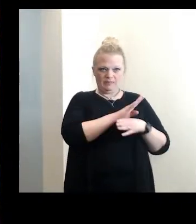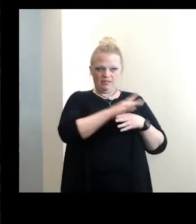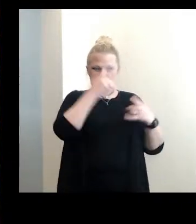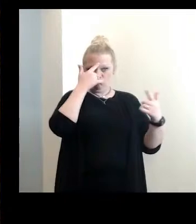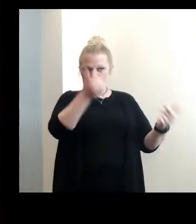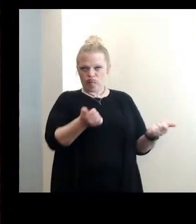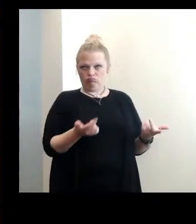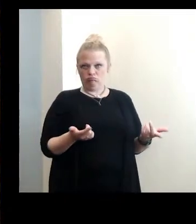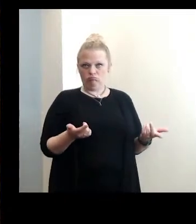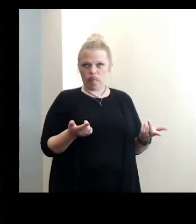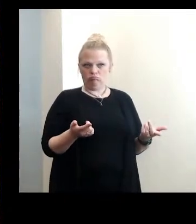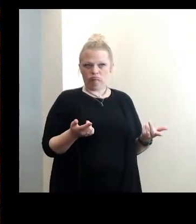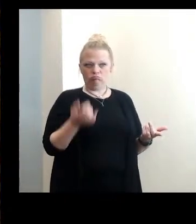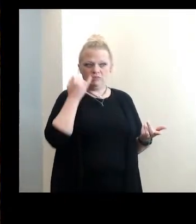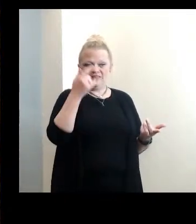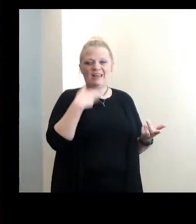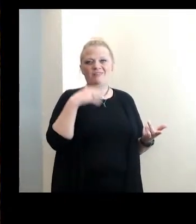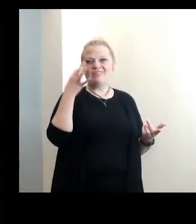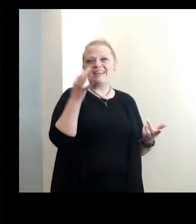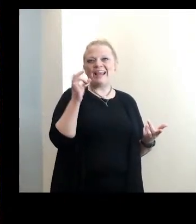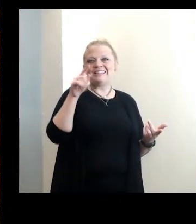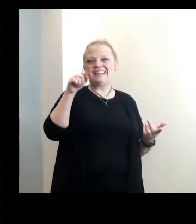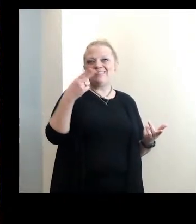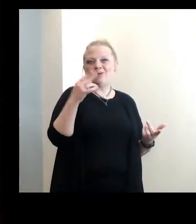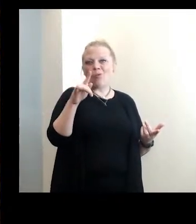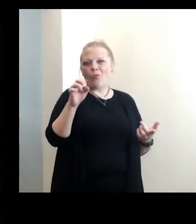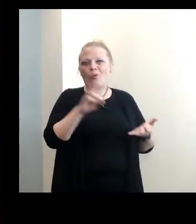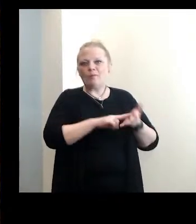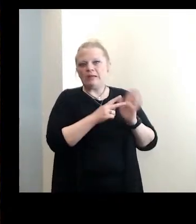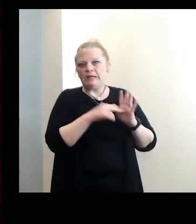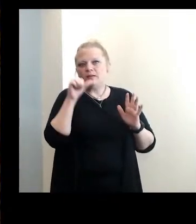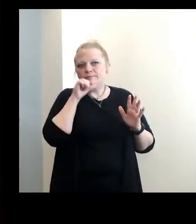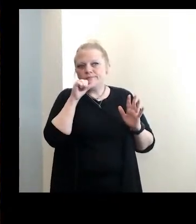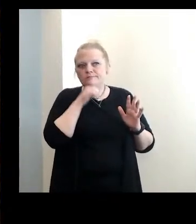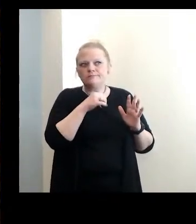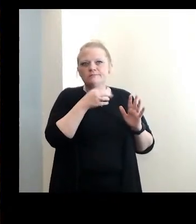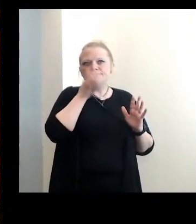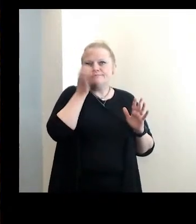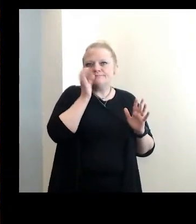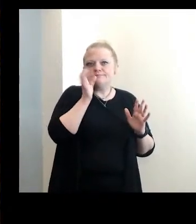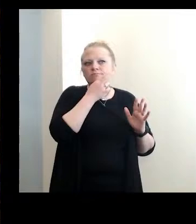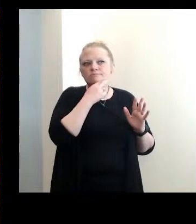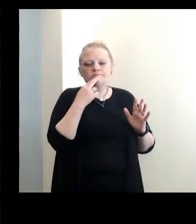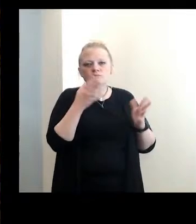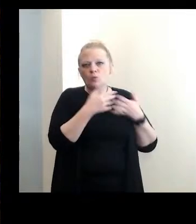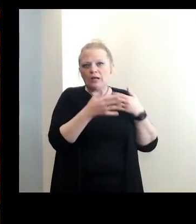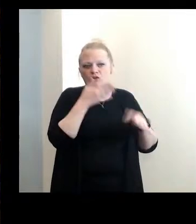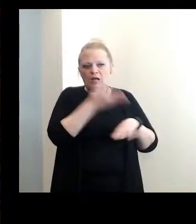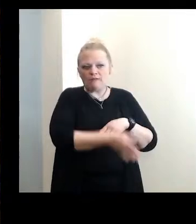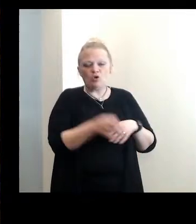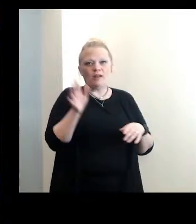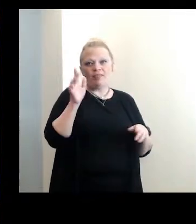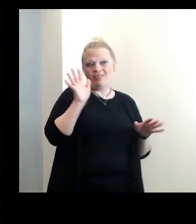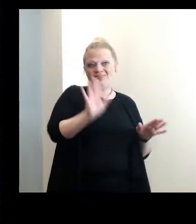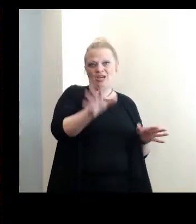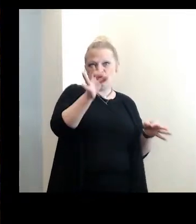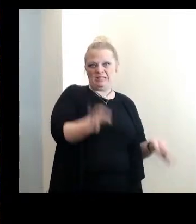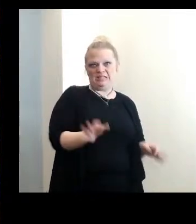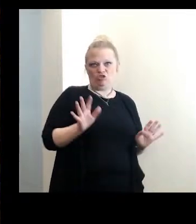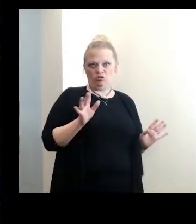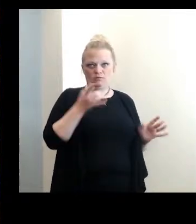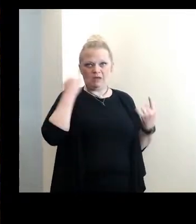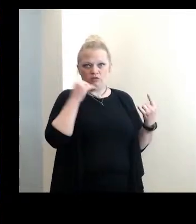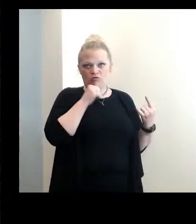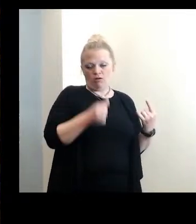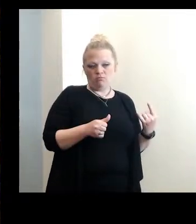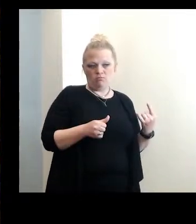establishment that has the 19th hole as to whether or not they want to require individuals to walk in with masks or not if they're vaccinated. So it is in that situation.